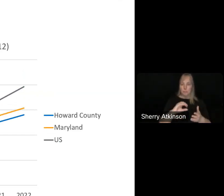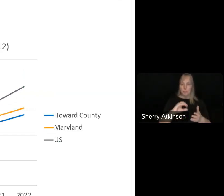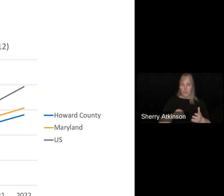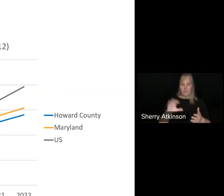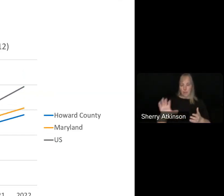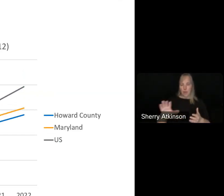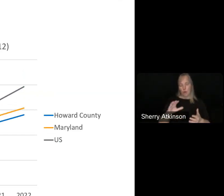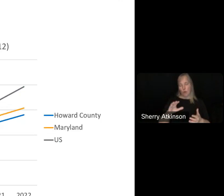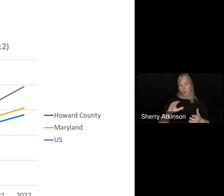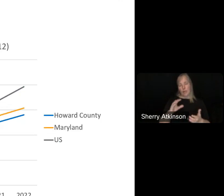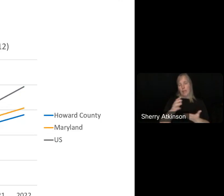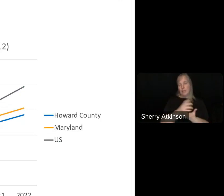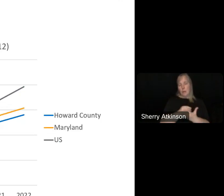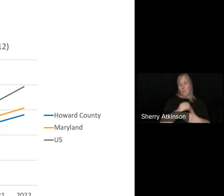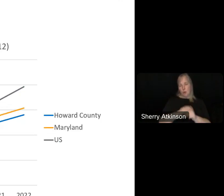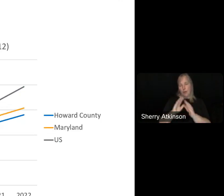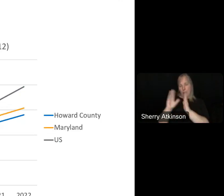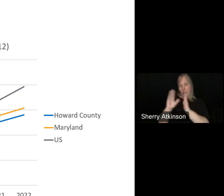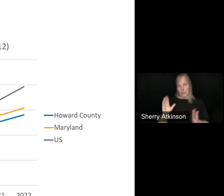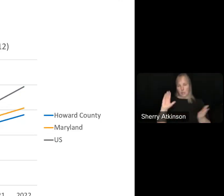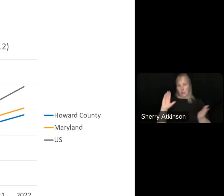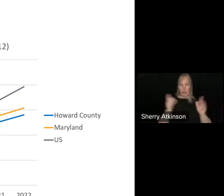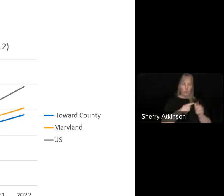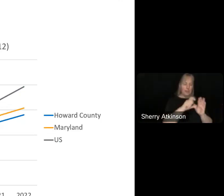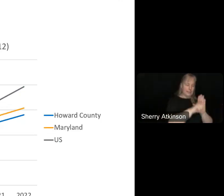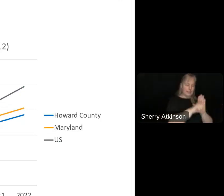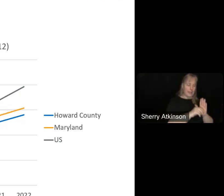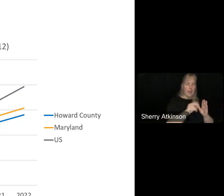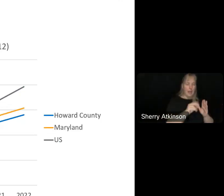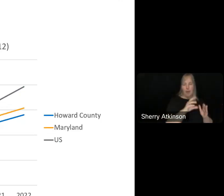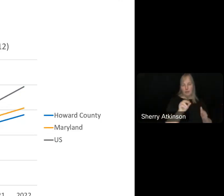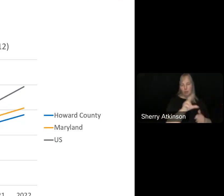housing as the state and the nation.